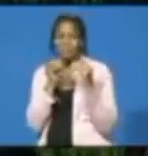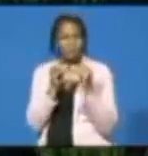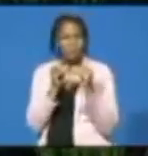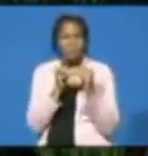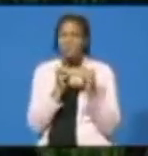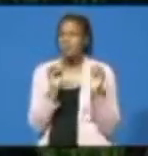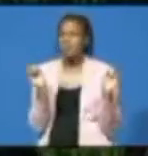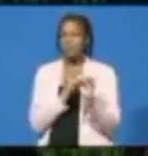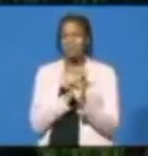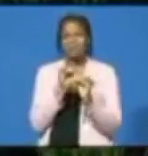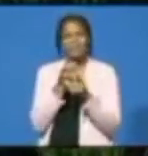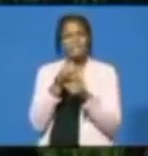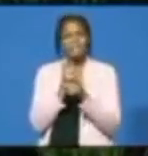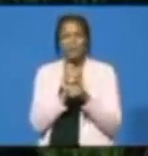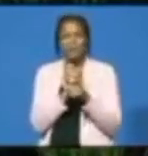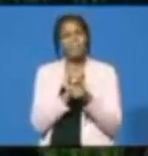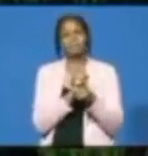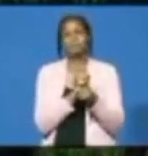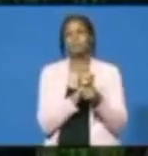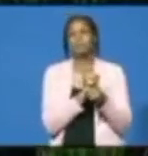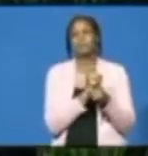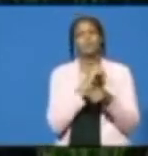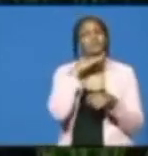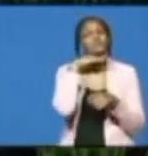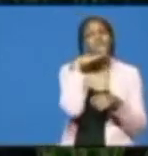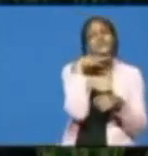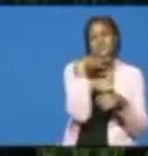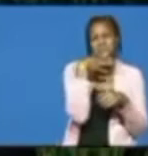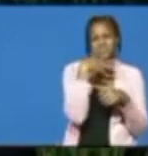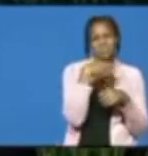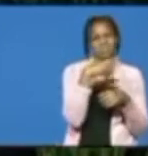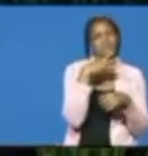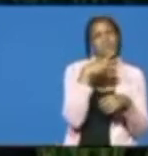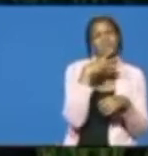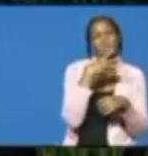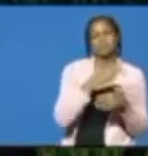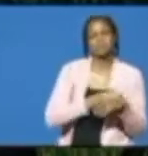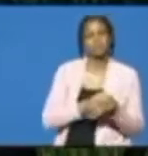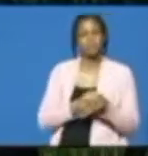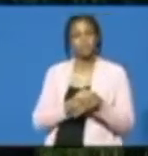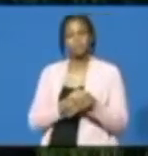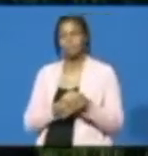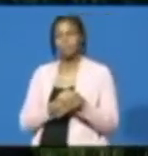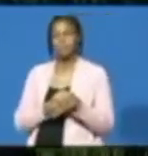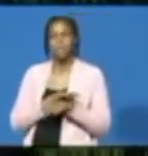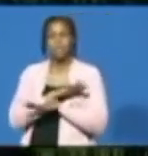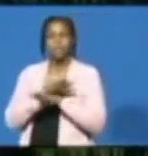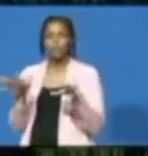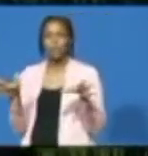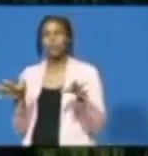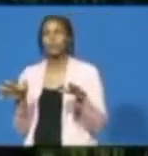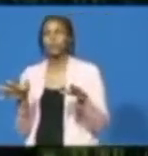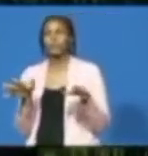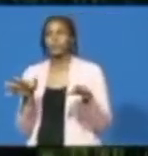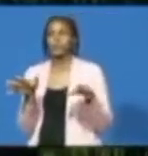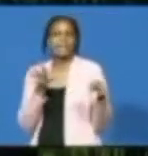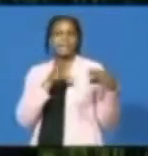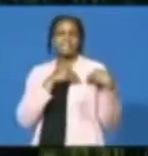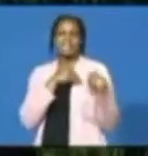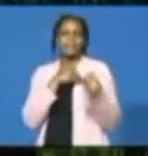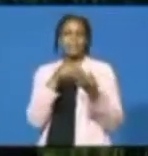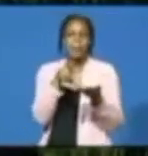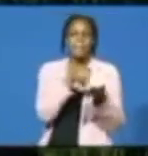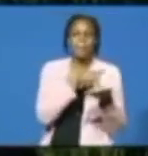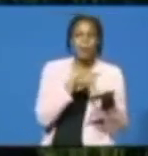from a fountain that is impure. Don't drink any longer from a